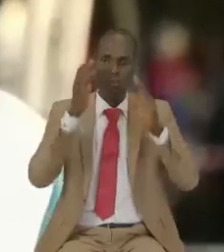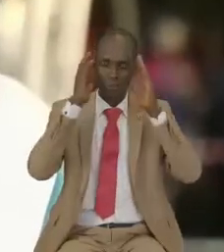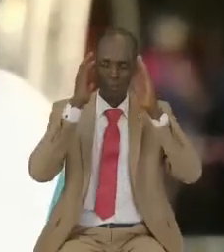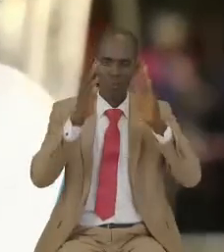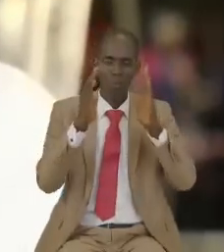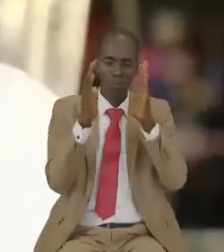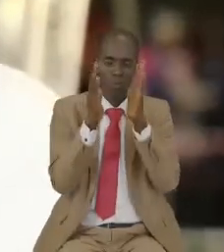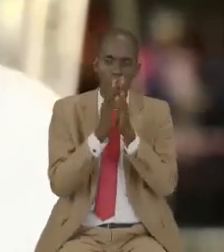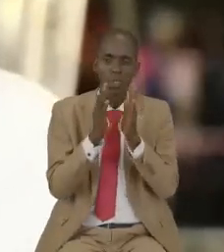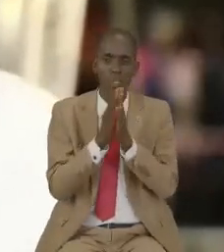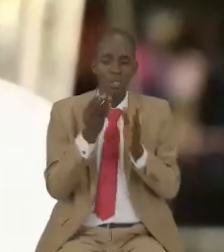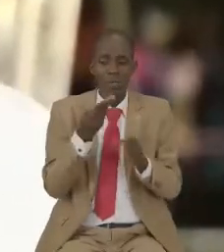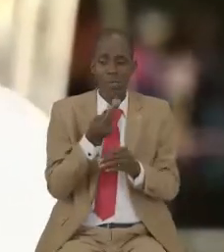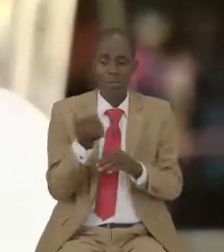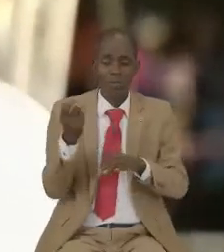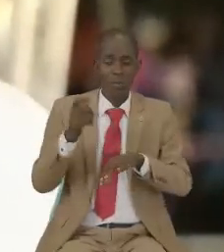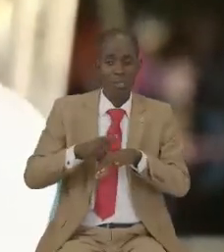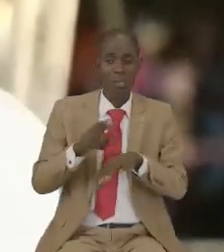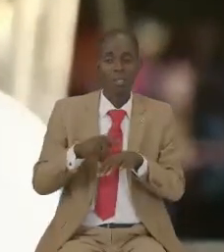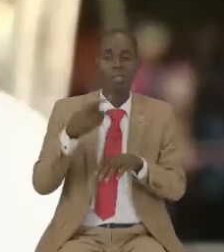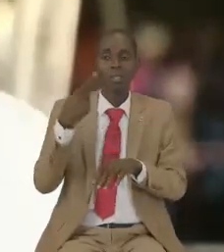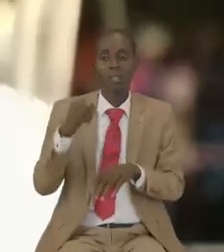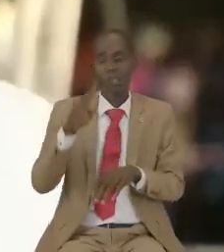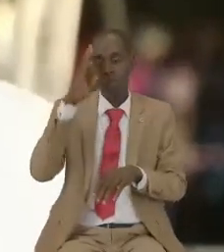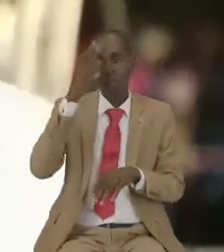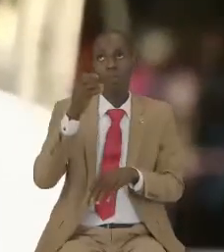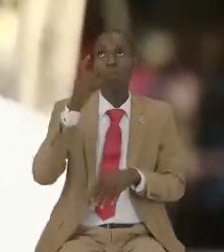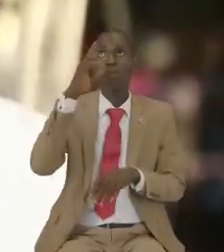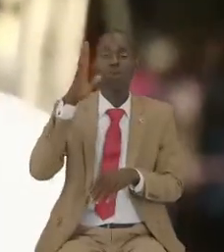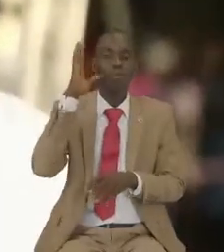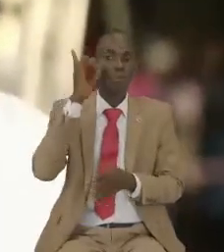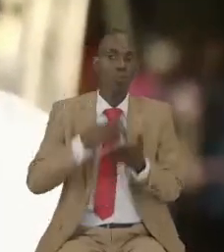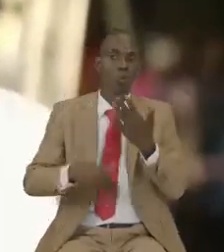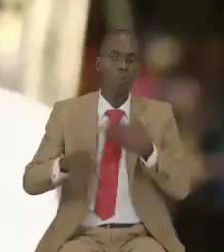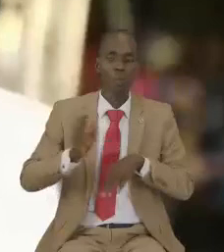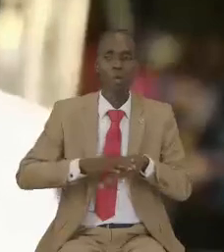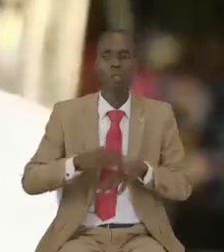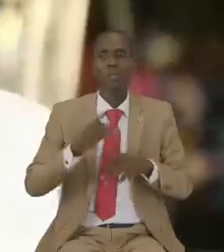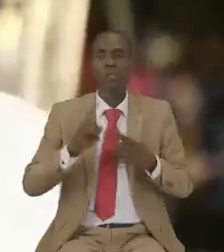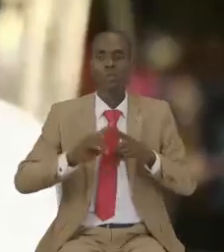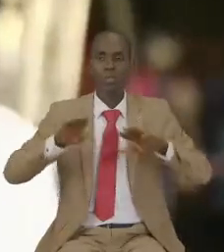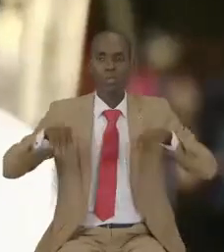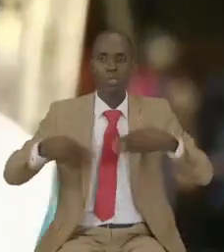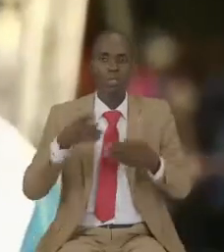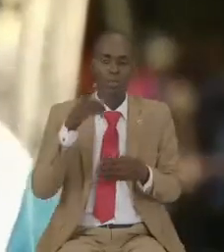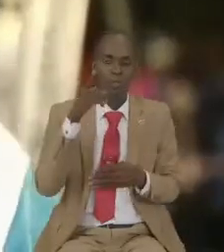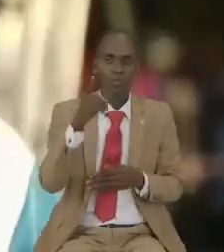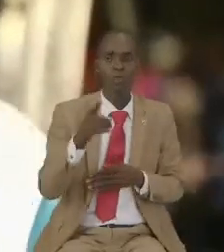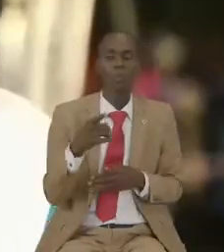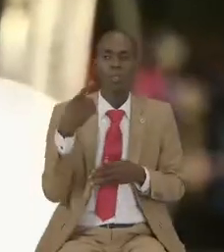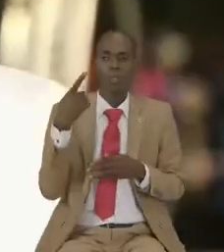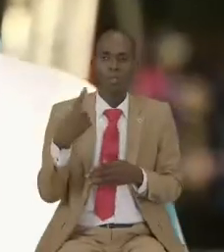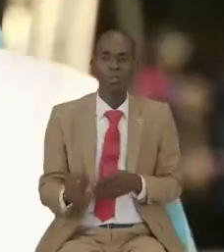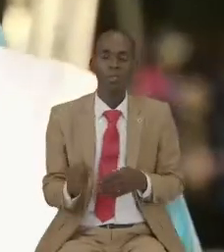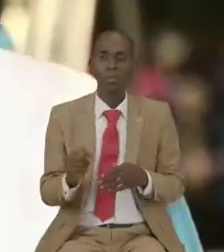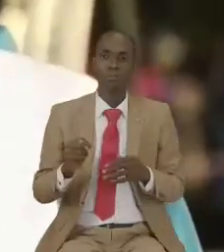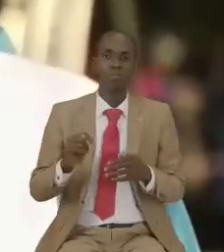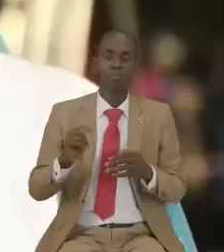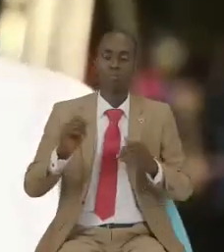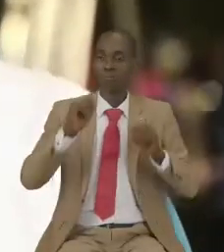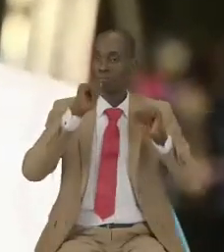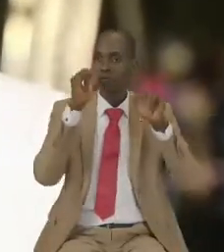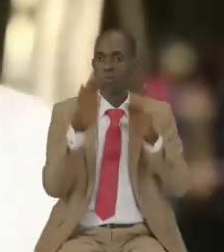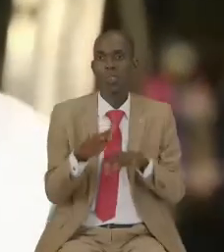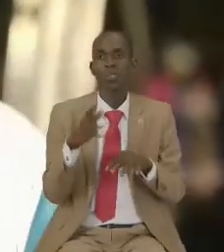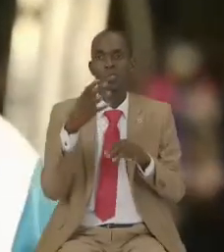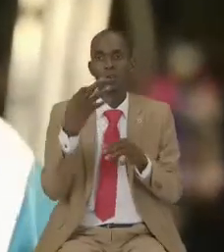In some few minutes, he will be on your screen right now. He will be there to give us a dosage of supernatural freedom. And you